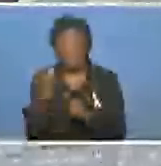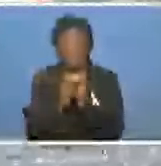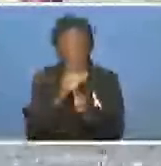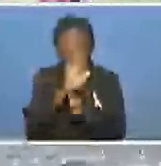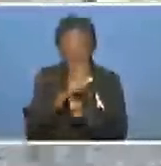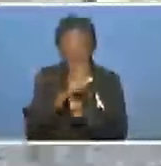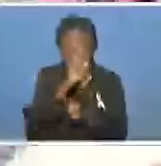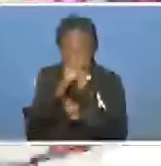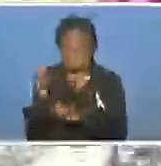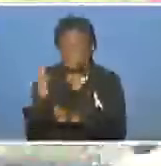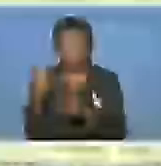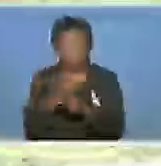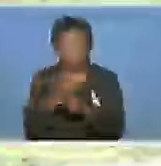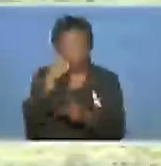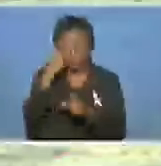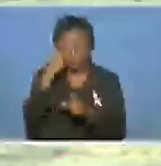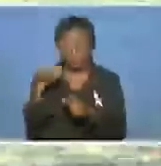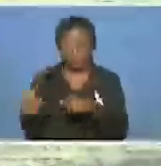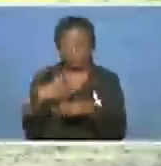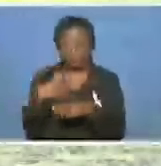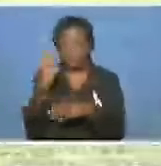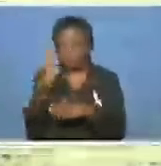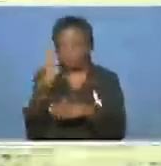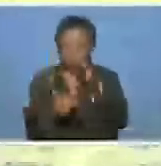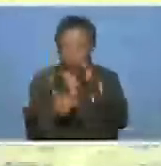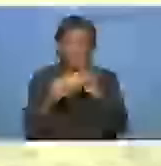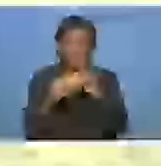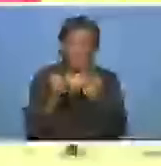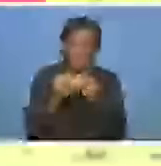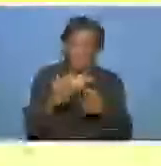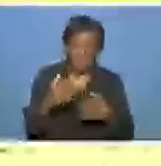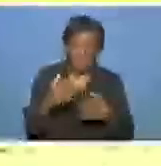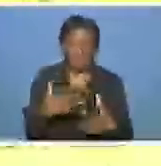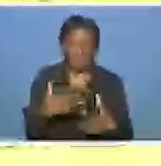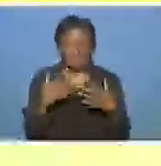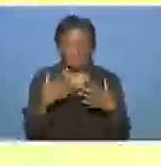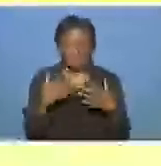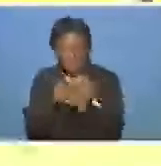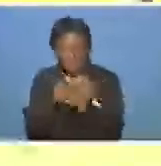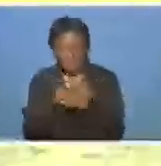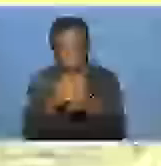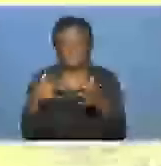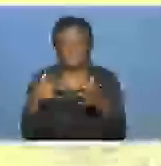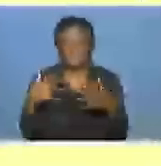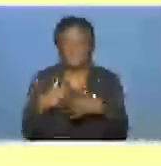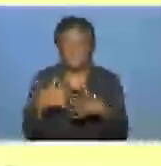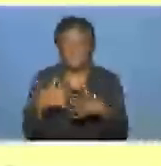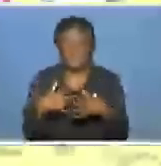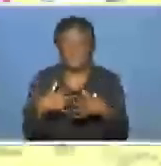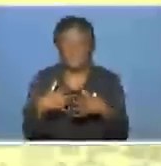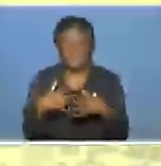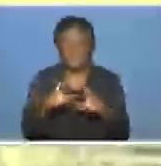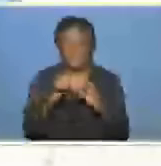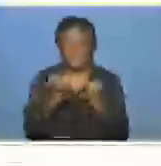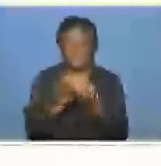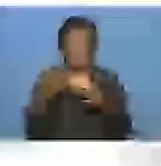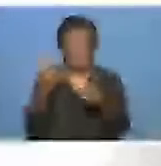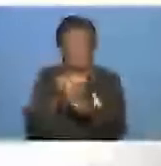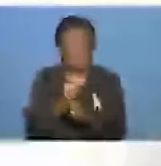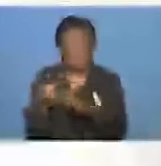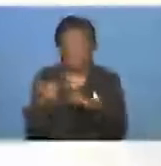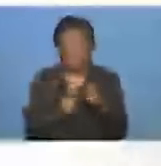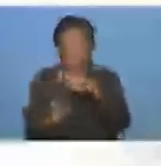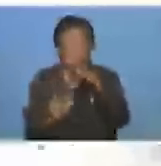win over one of the top teams in the league, the Bears Football Club, and take sole control of the top spot. It